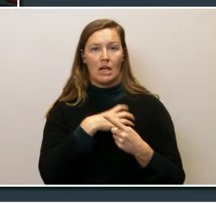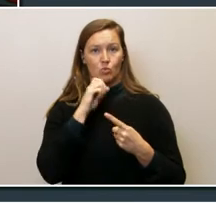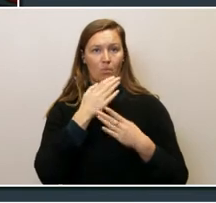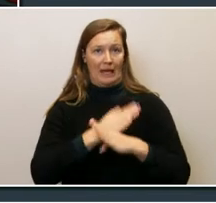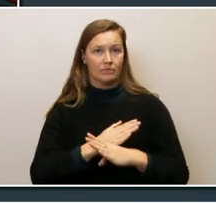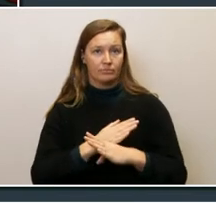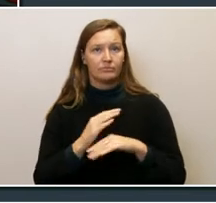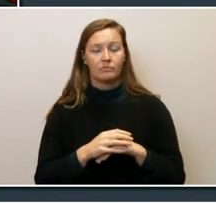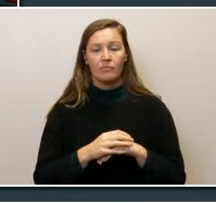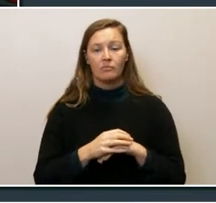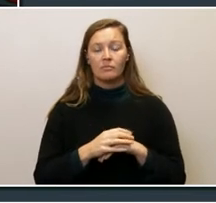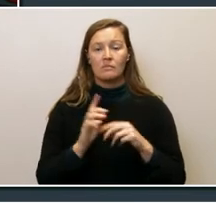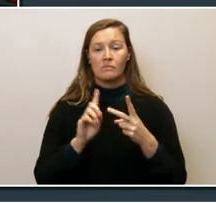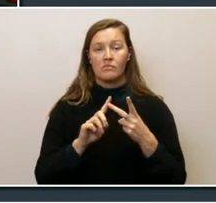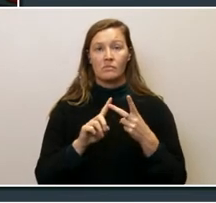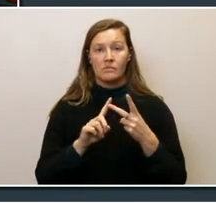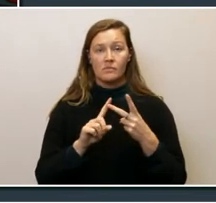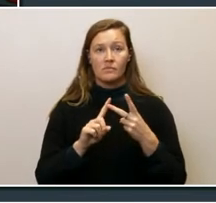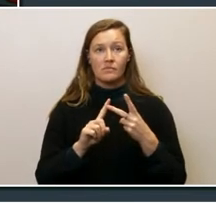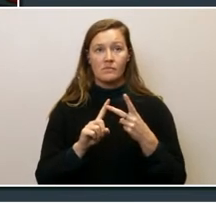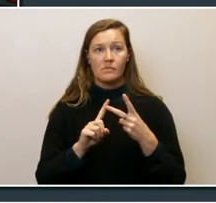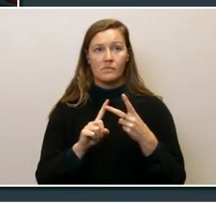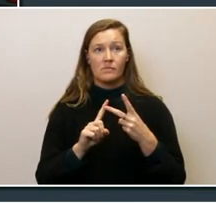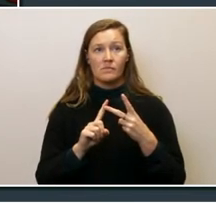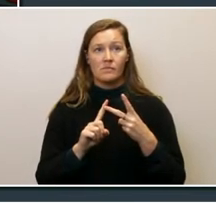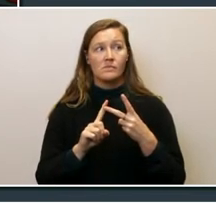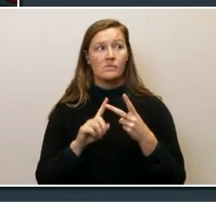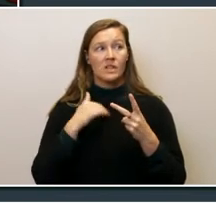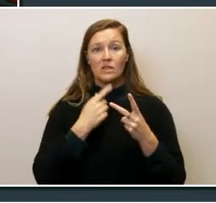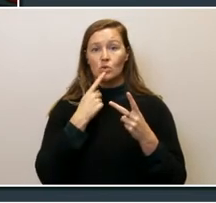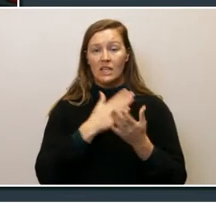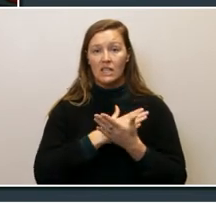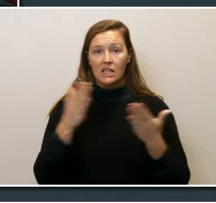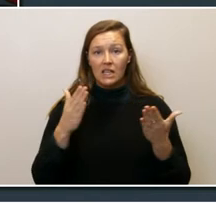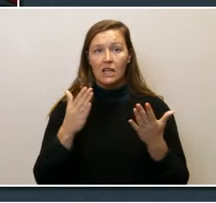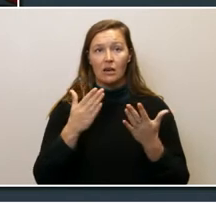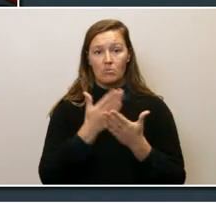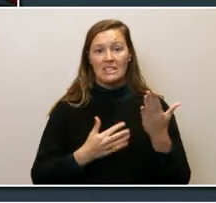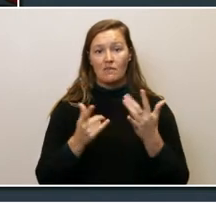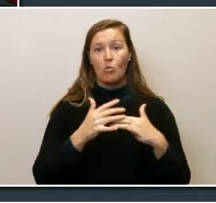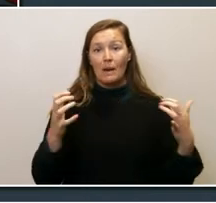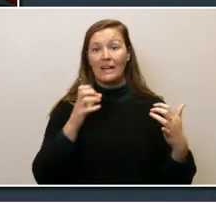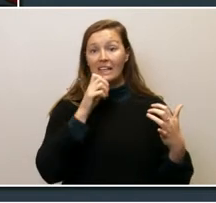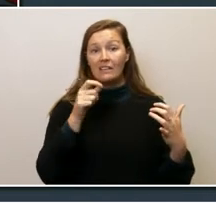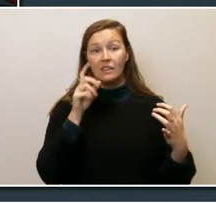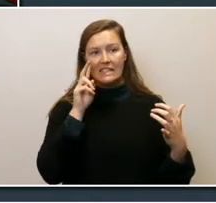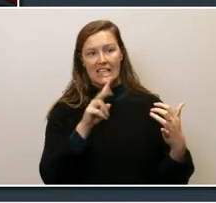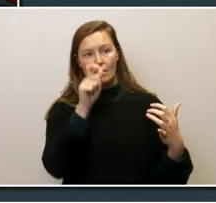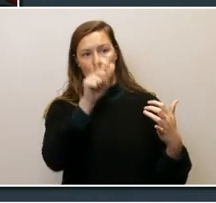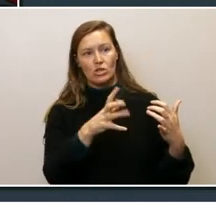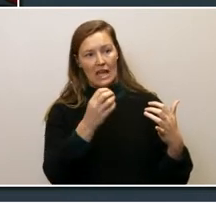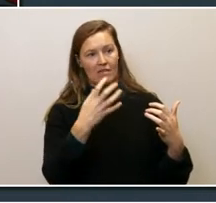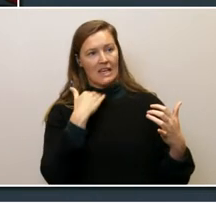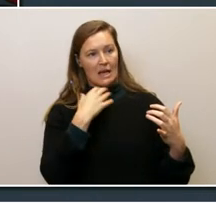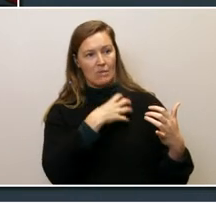that sends the first signal. The second thing is, send a very clear message to the members of the public that if they see gang members